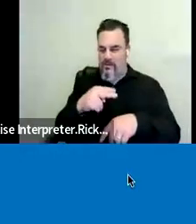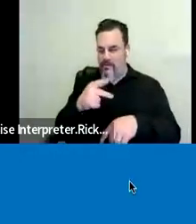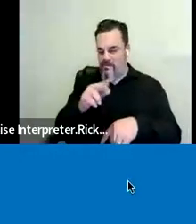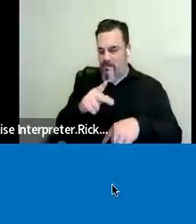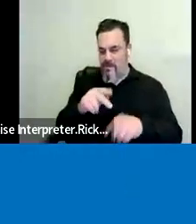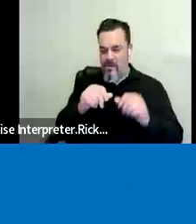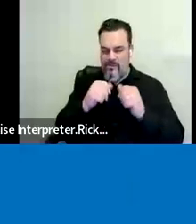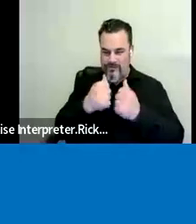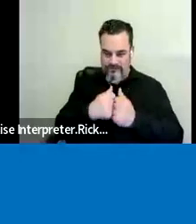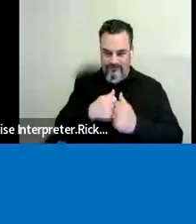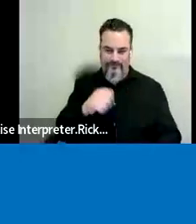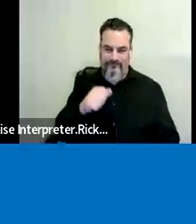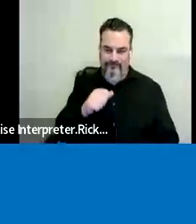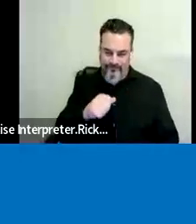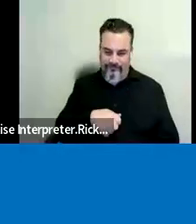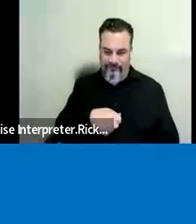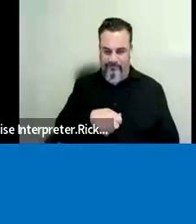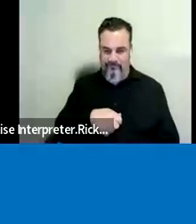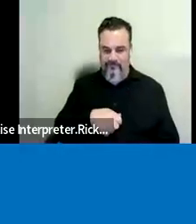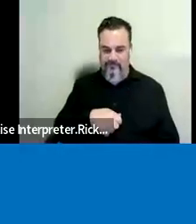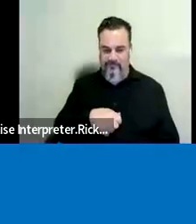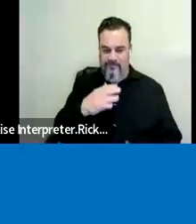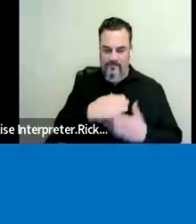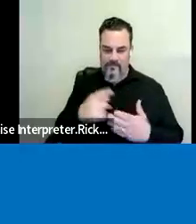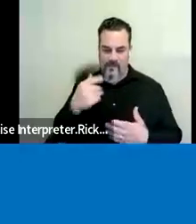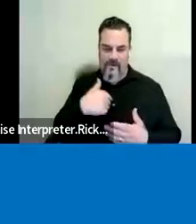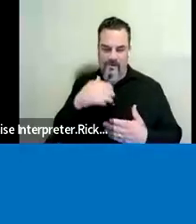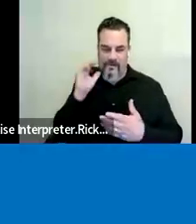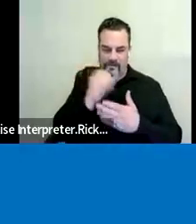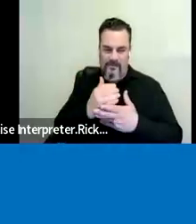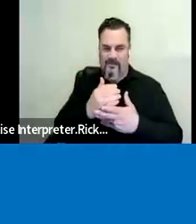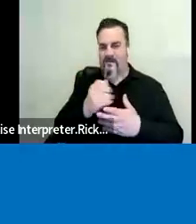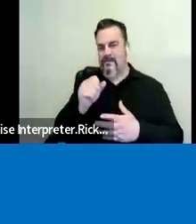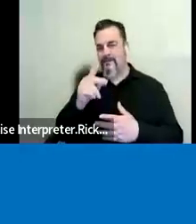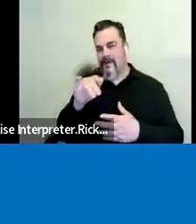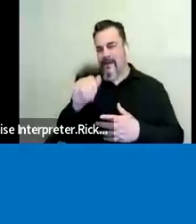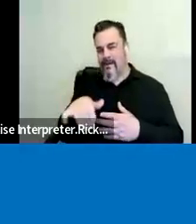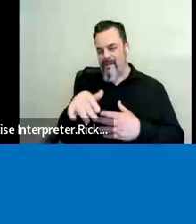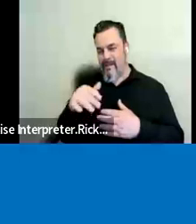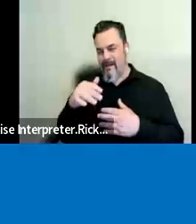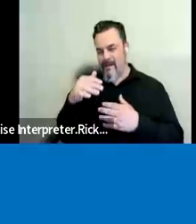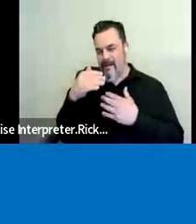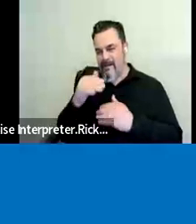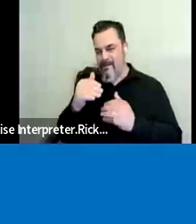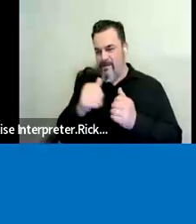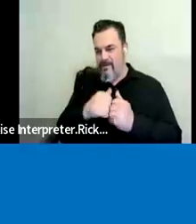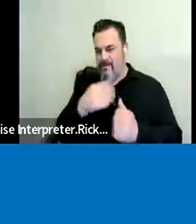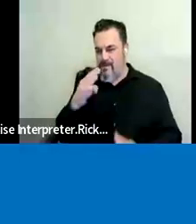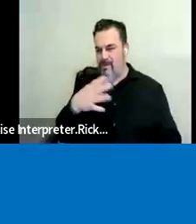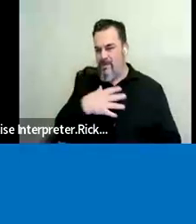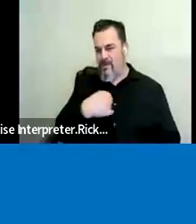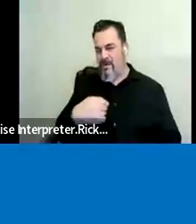There's Bougainvillea. Someone has an image, Sky's the Limit, with blue and white drawings.